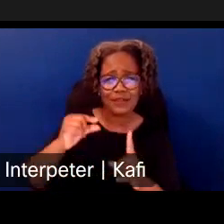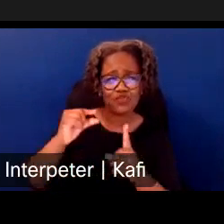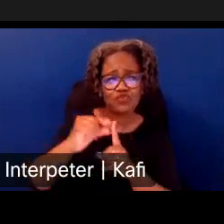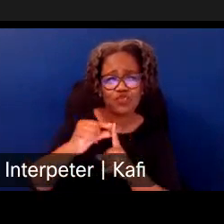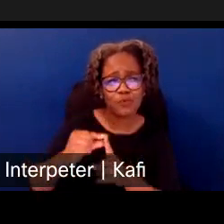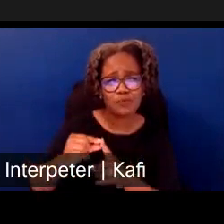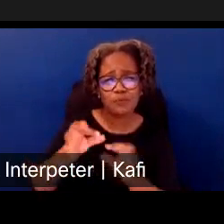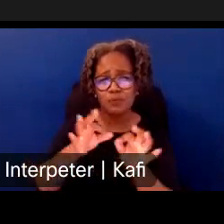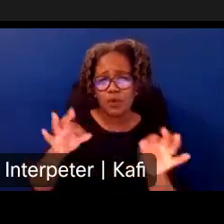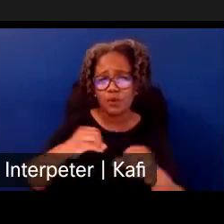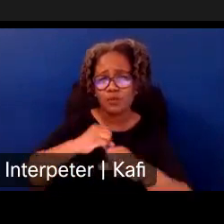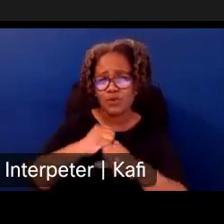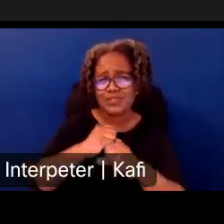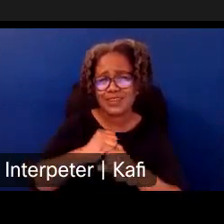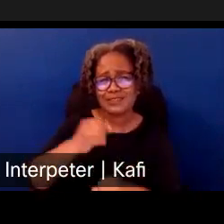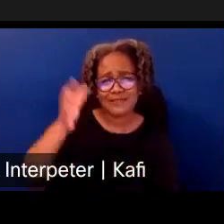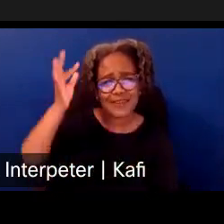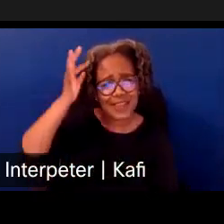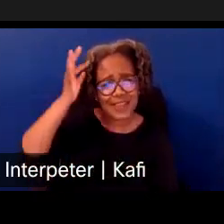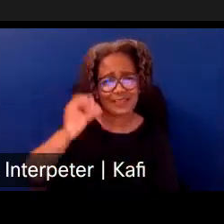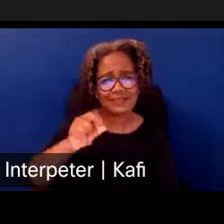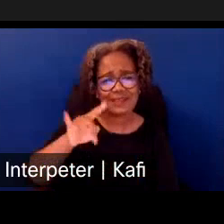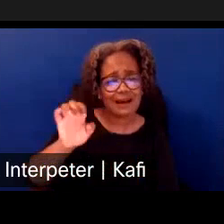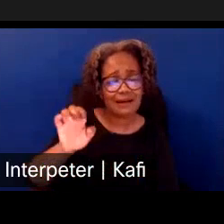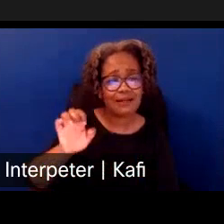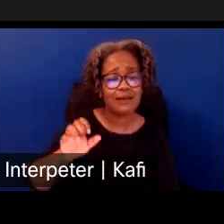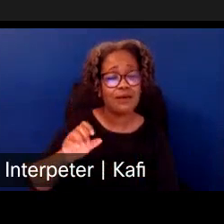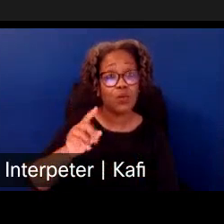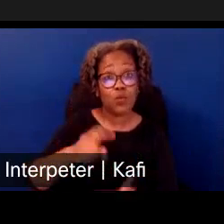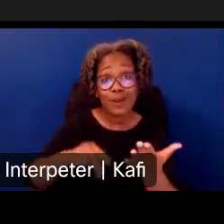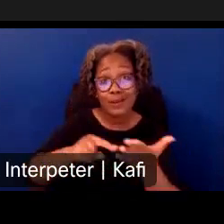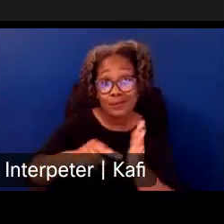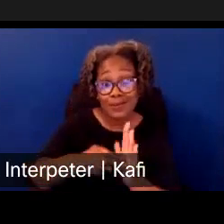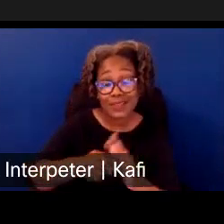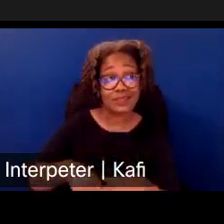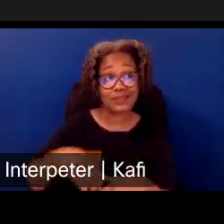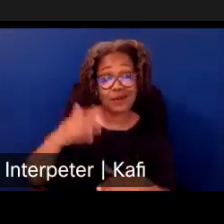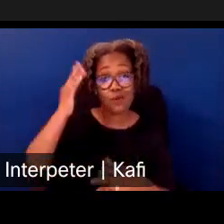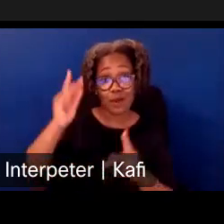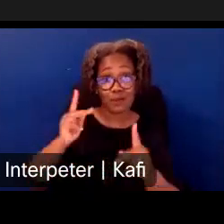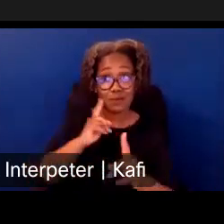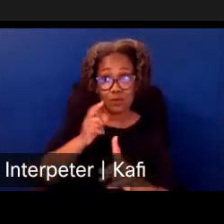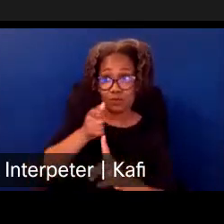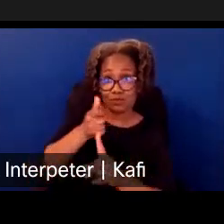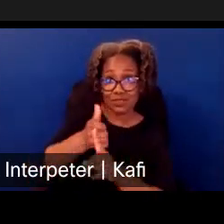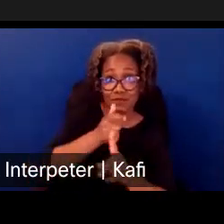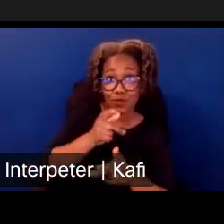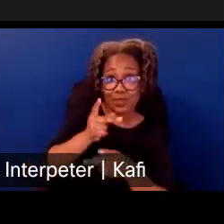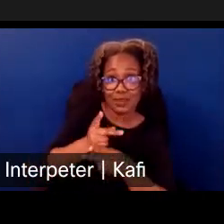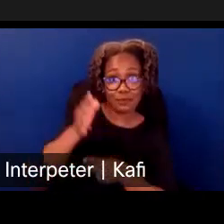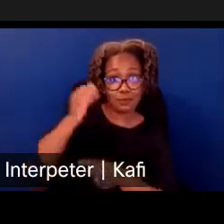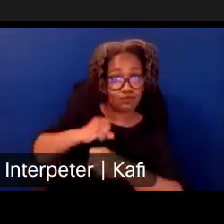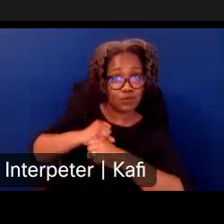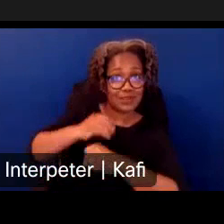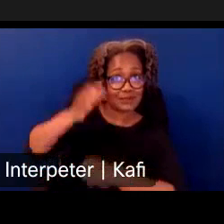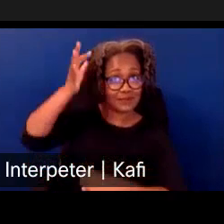them shouldn't be discriminated against for that, because there is a reason for these protective hairstyles. Can you talk to us a little